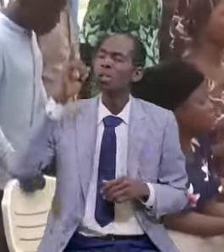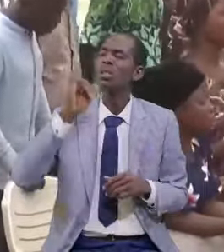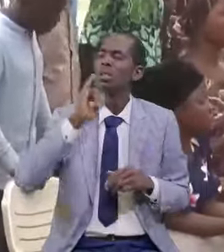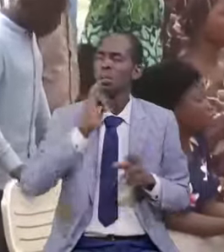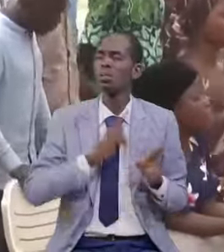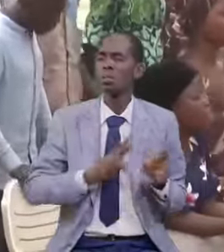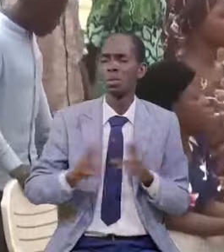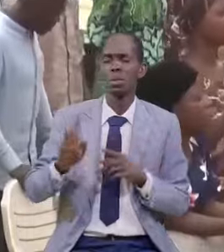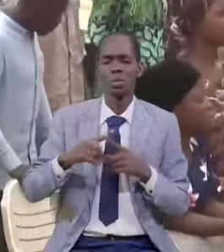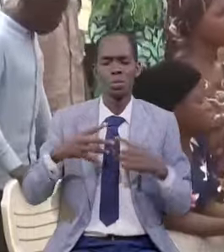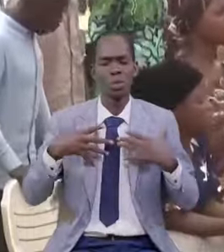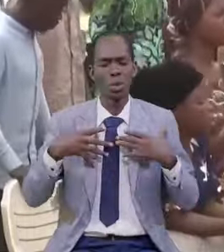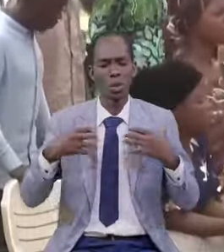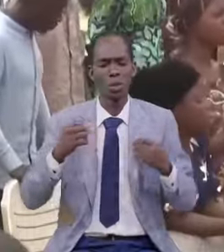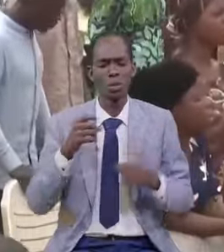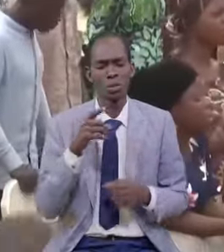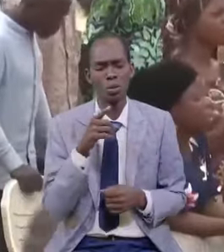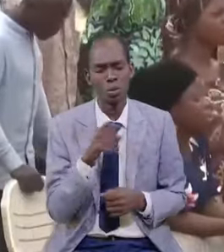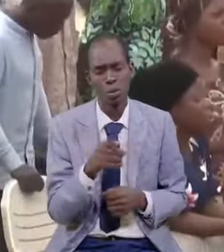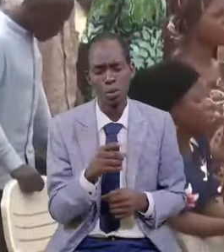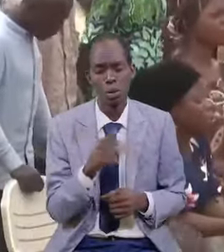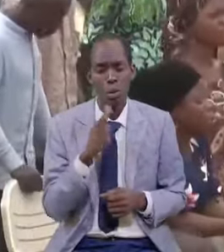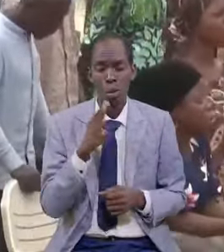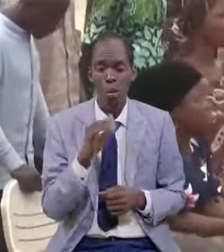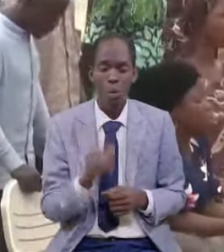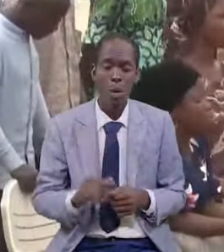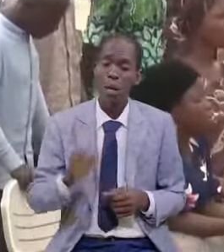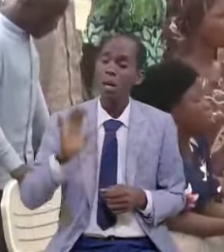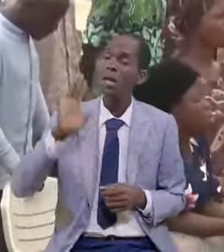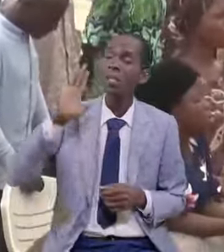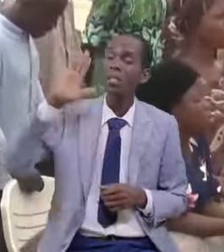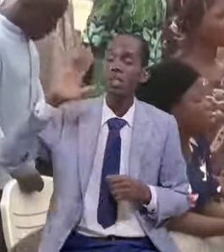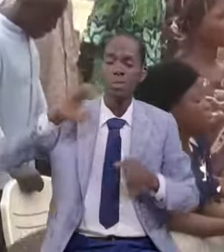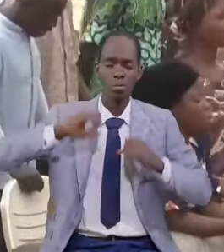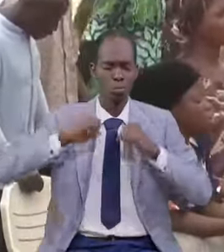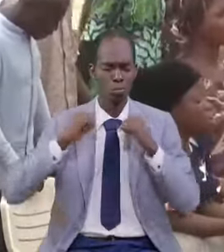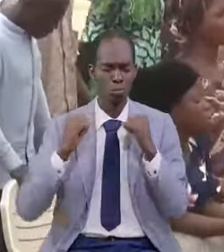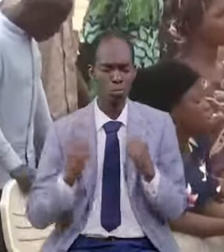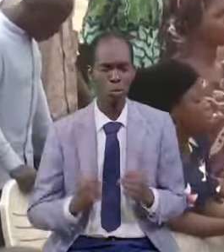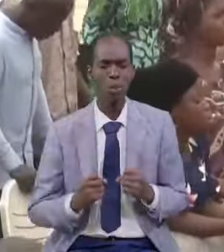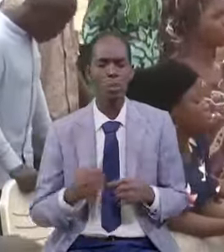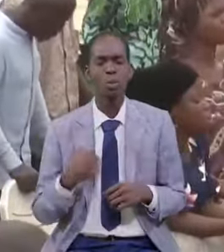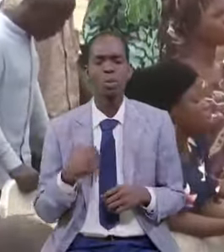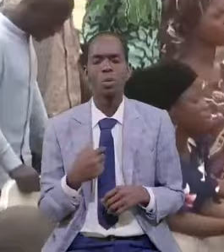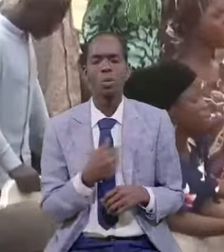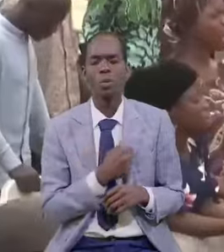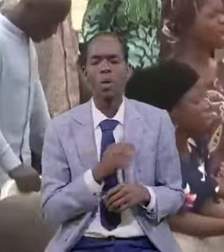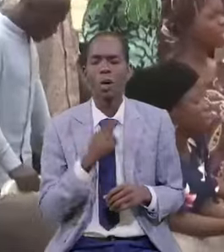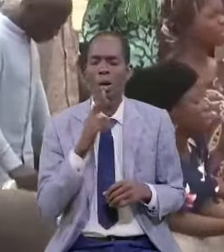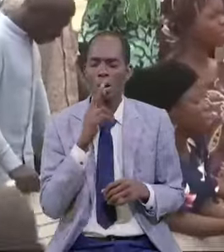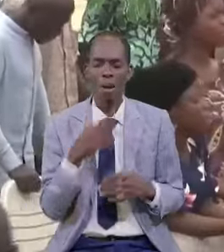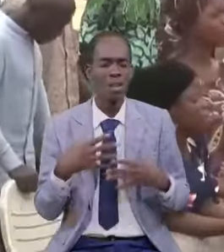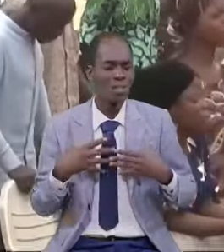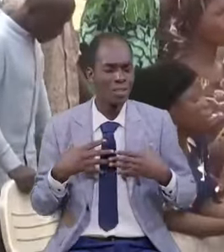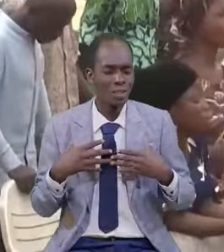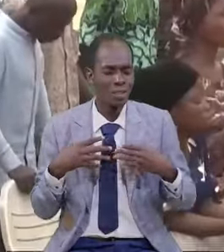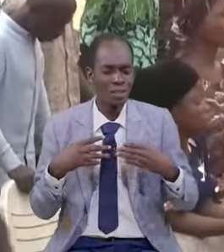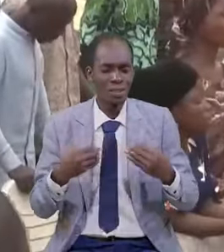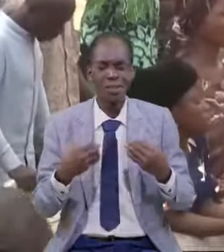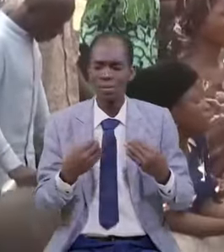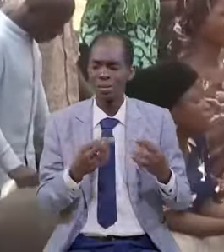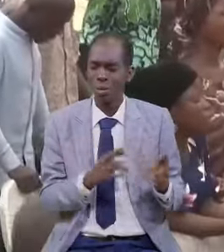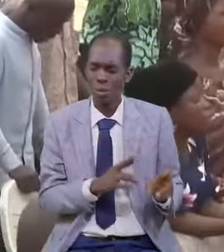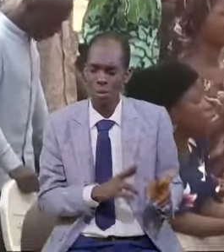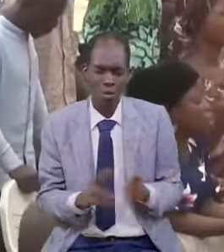tries we are healed already in the past tense we are healed already pray pray